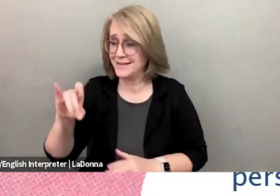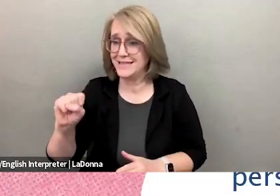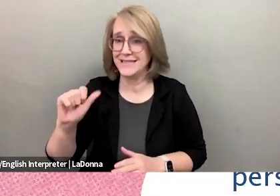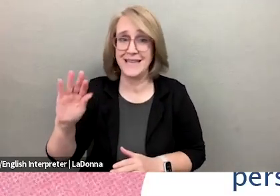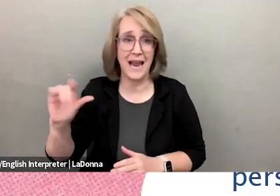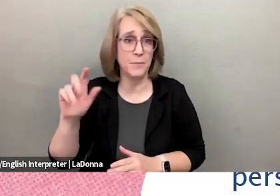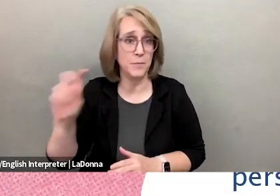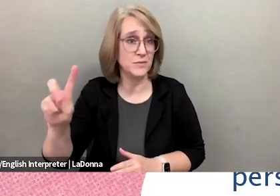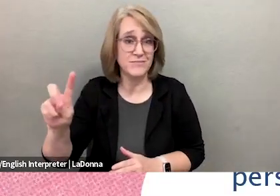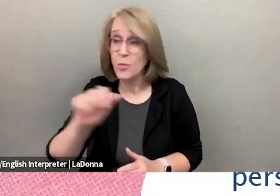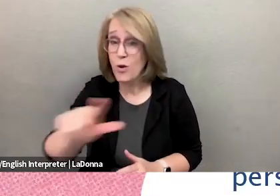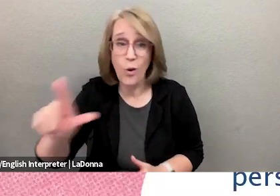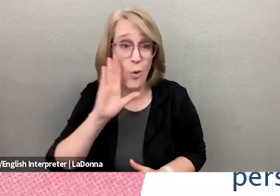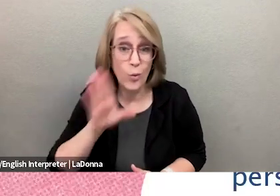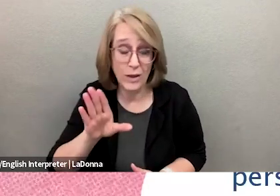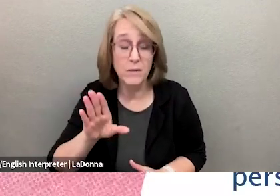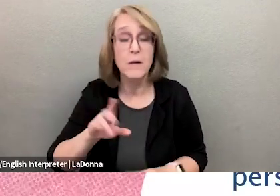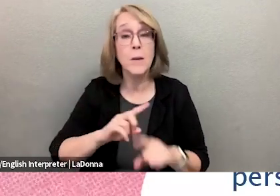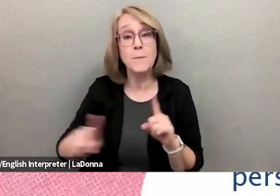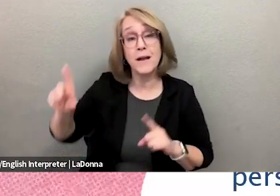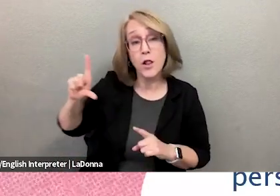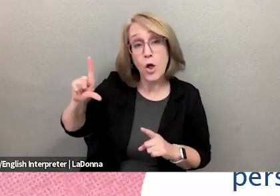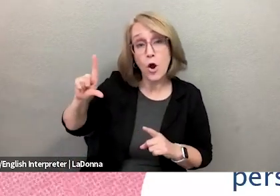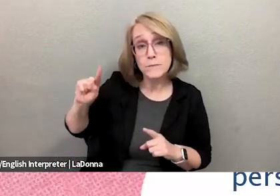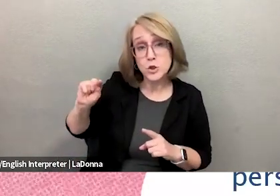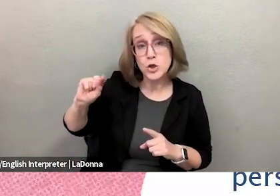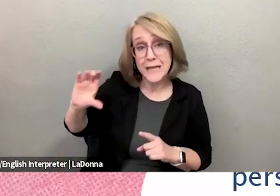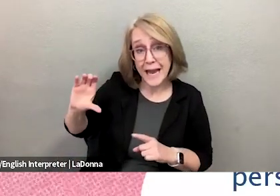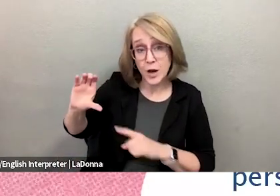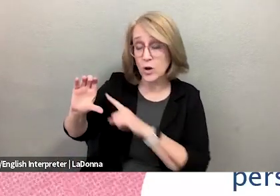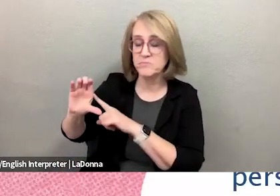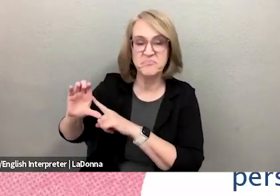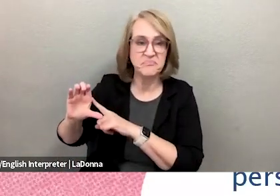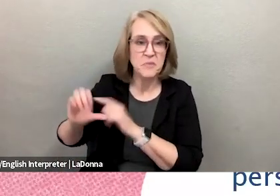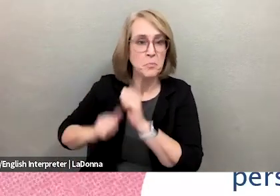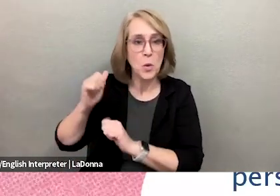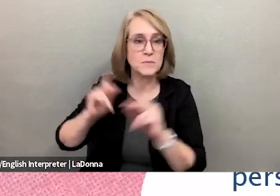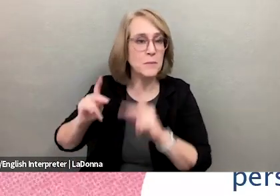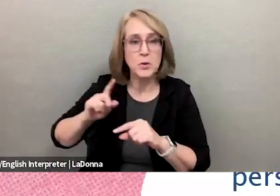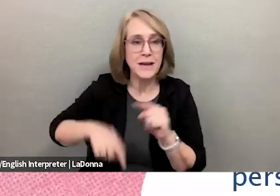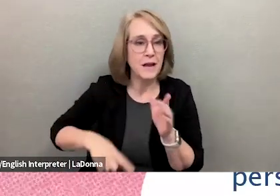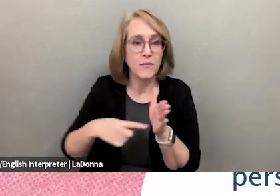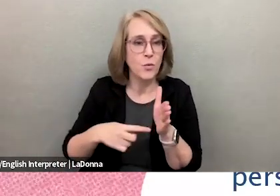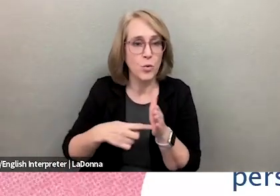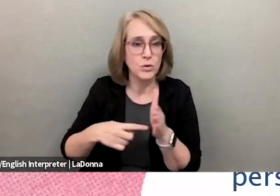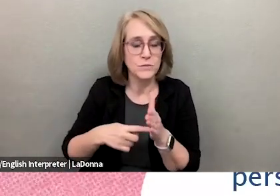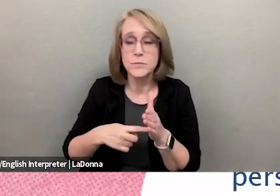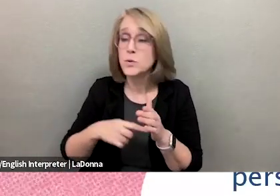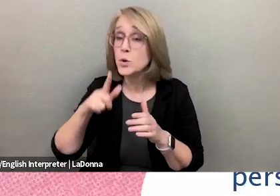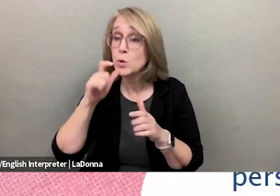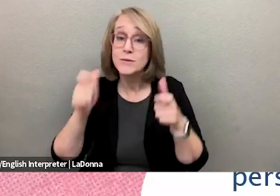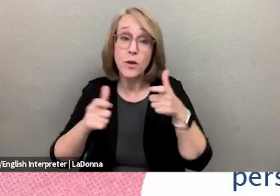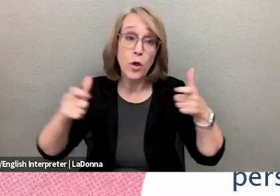Long-term care is considered like largely unaffordable, right? And Medicaid is the largest payer of